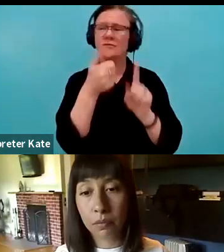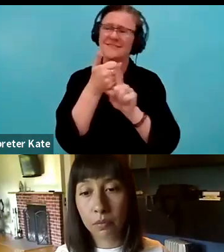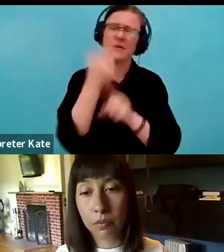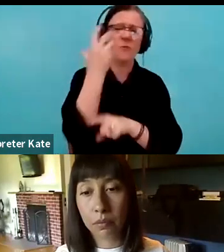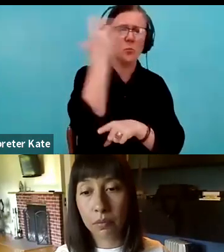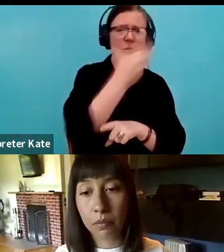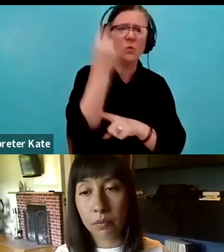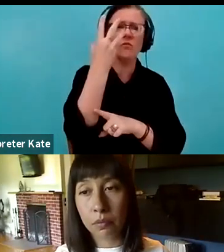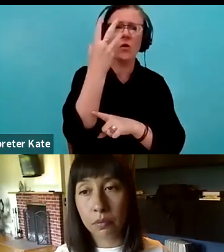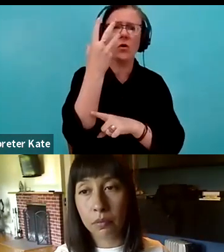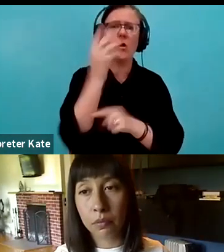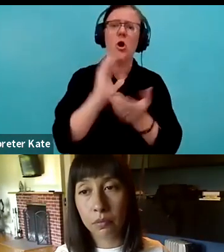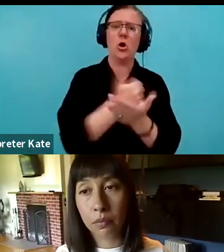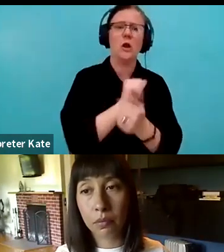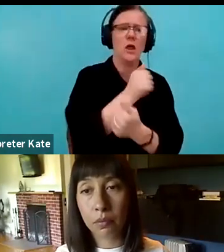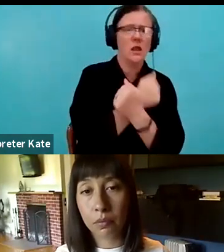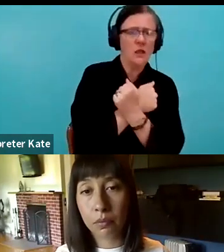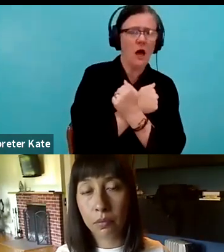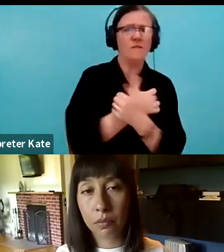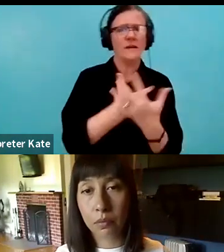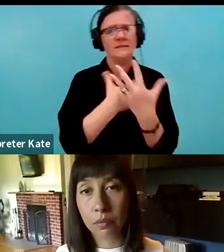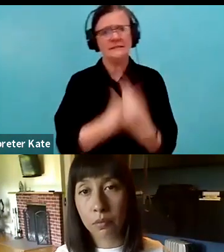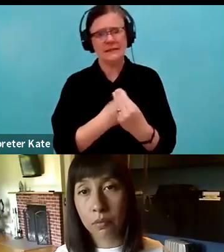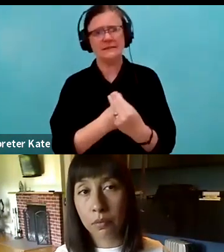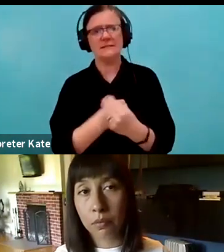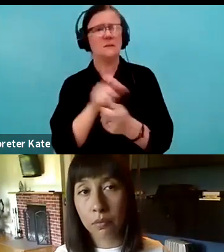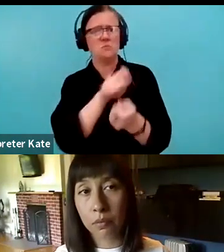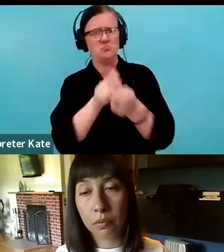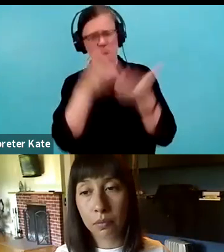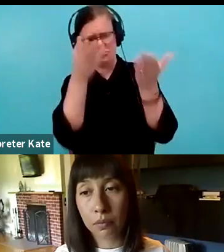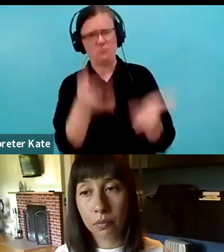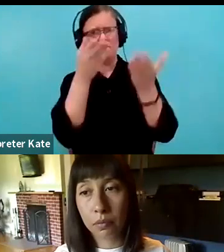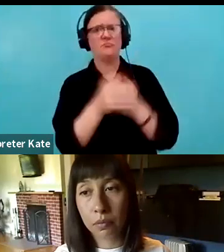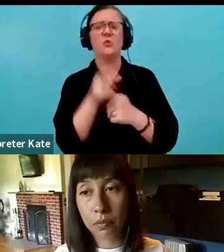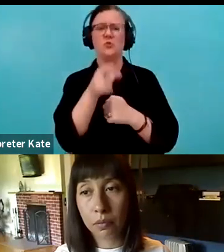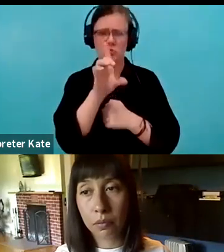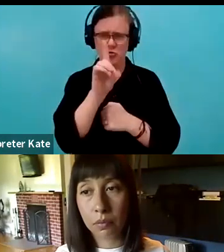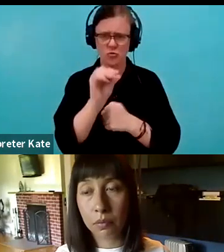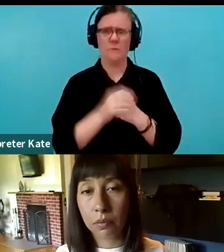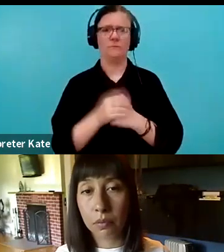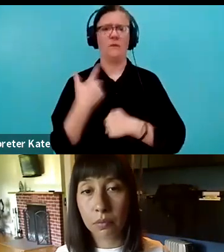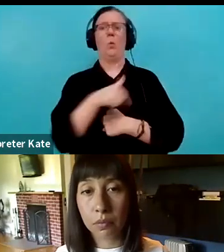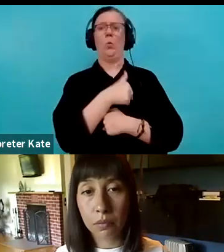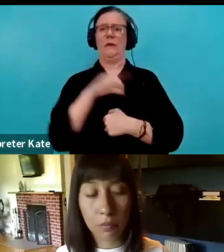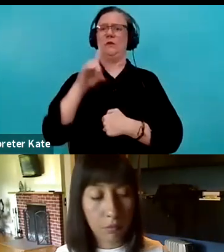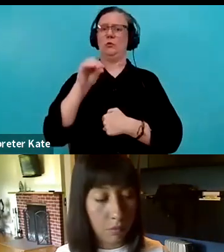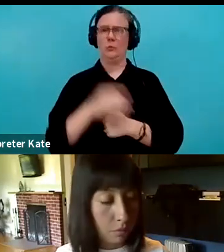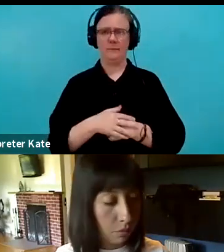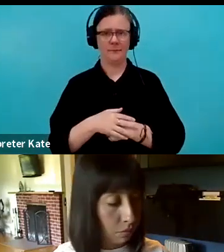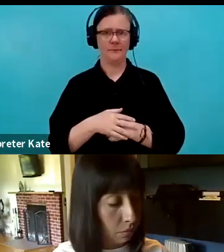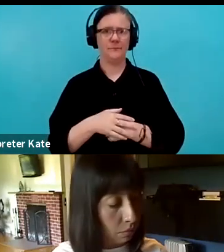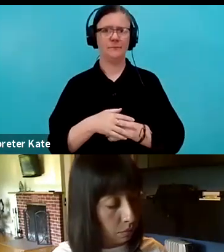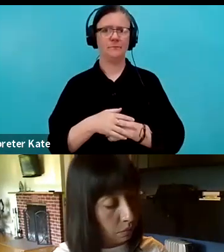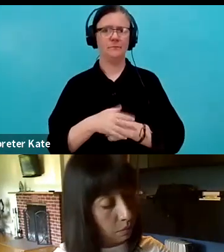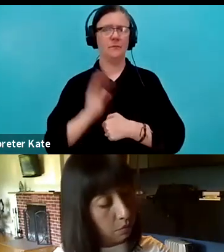who deserves love and tenderness and care as you are. You do. We do. We deserve to have